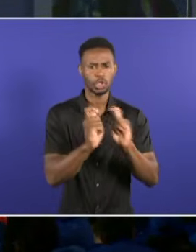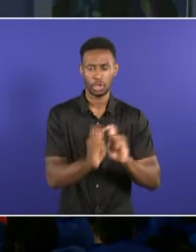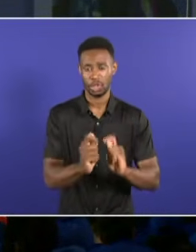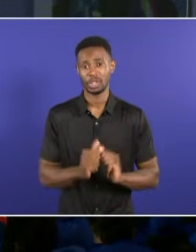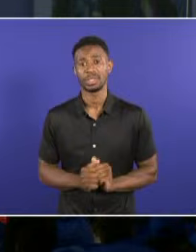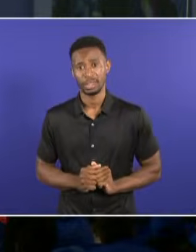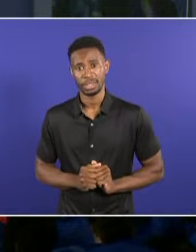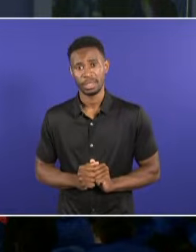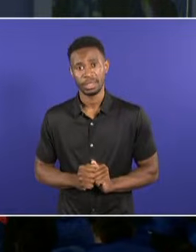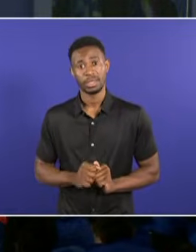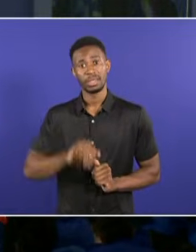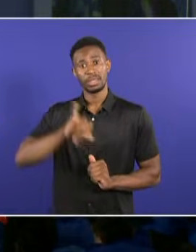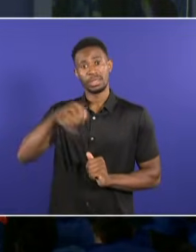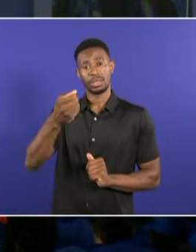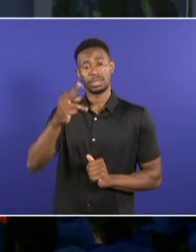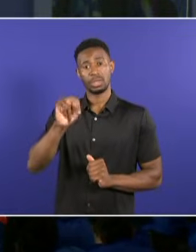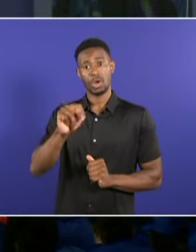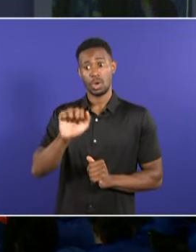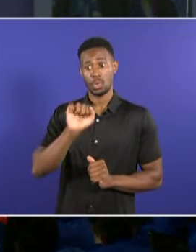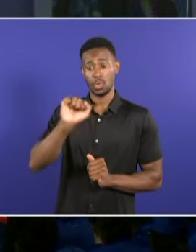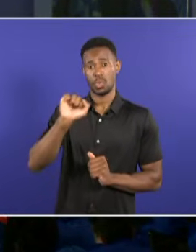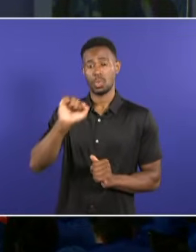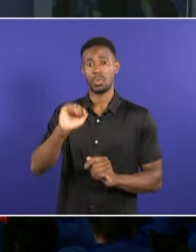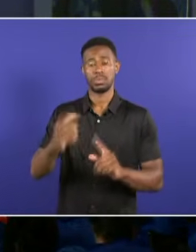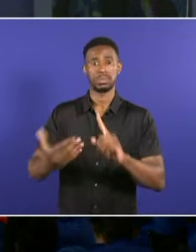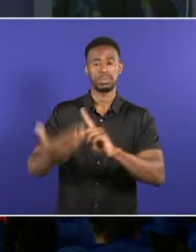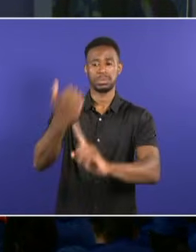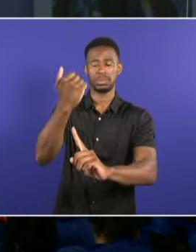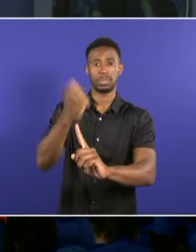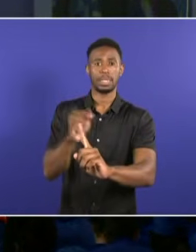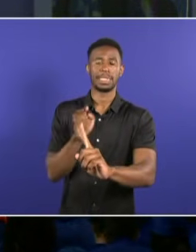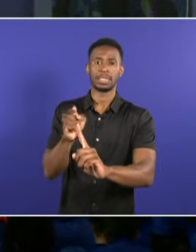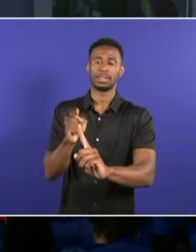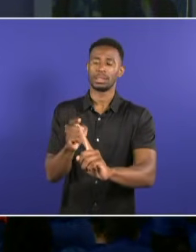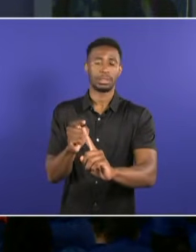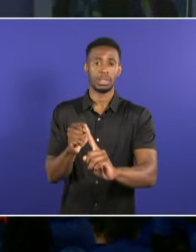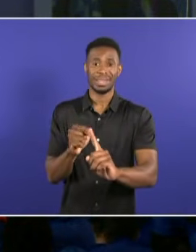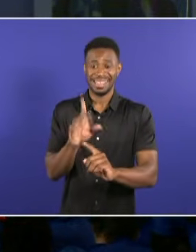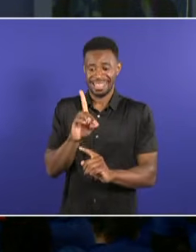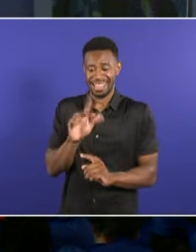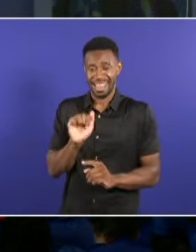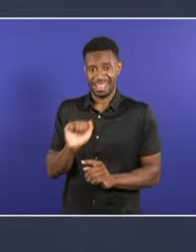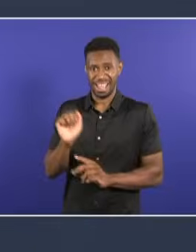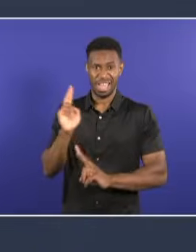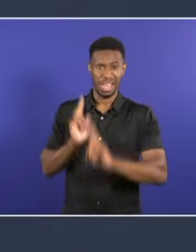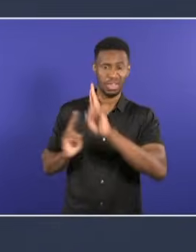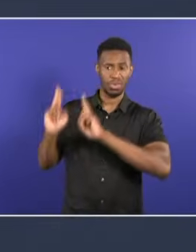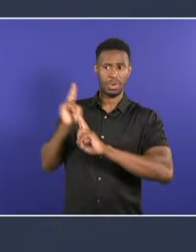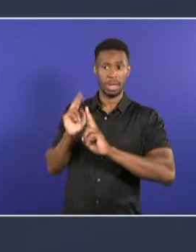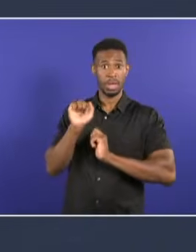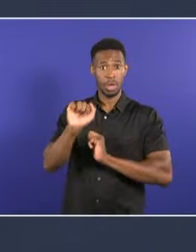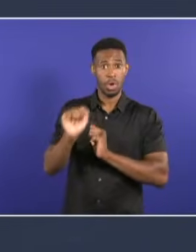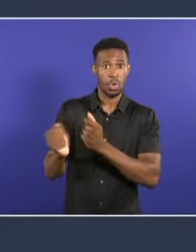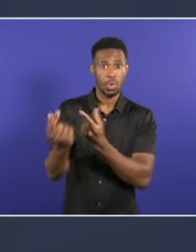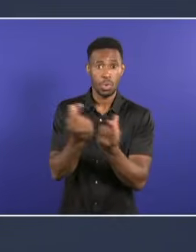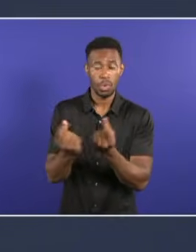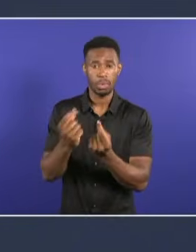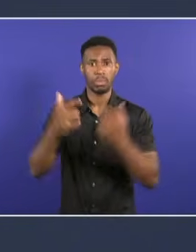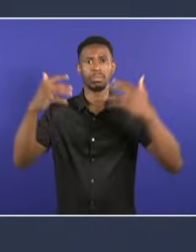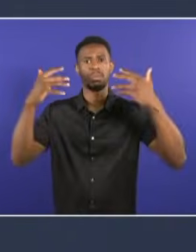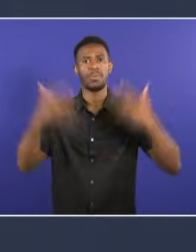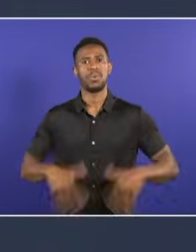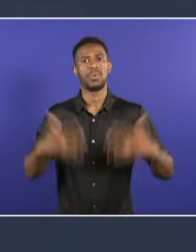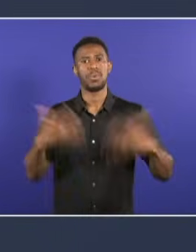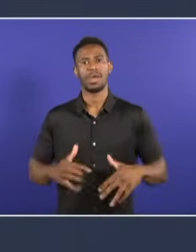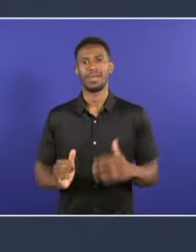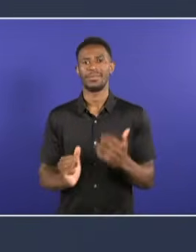John, let me tell you that that achievement will stand as one of the most important milestones in the history of this party. You showed